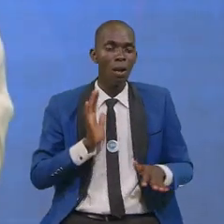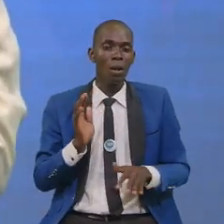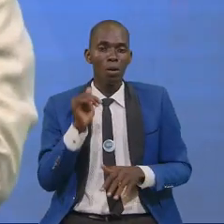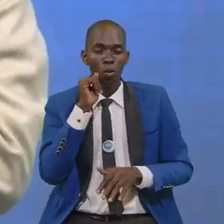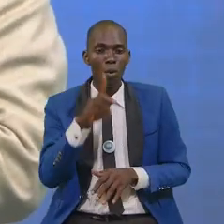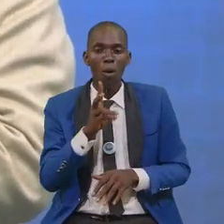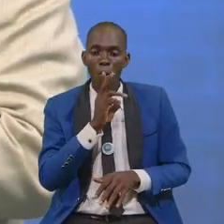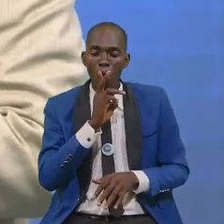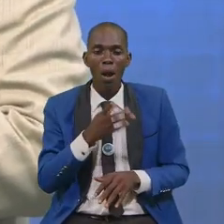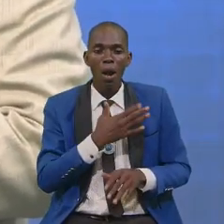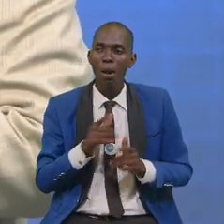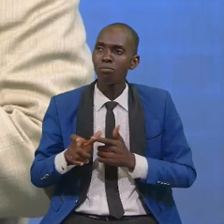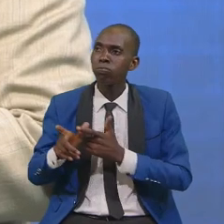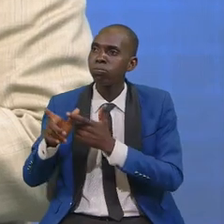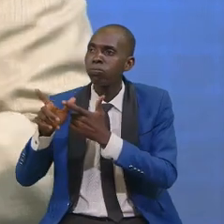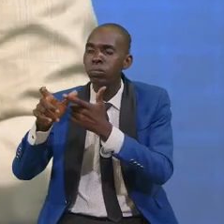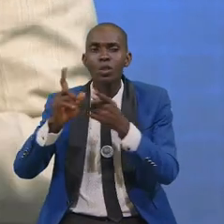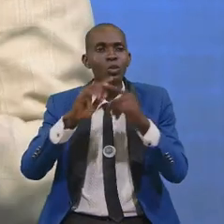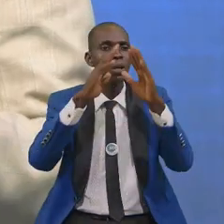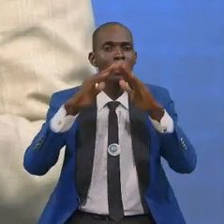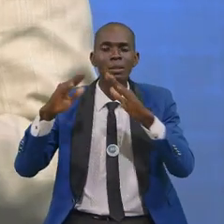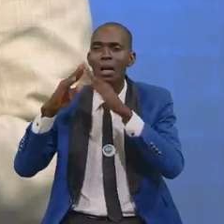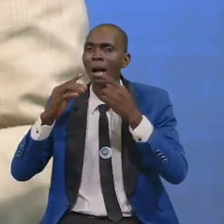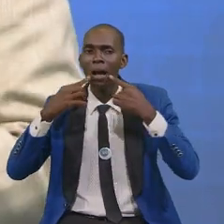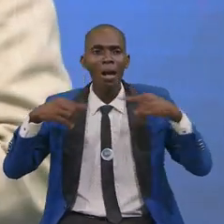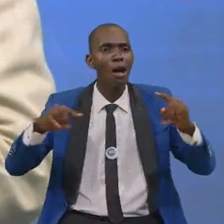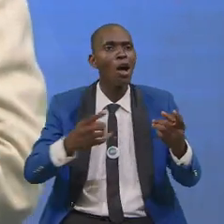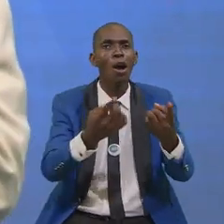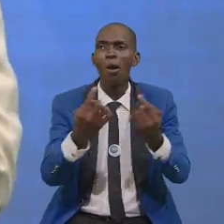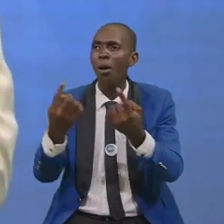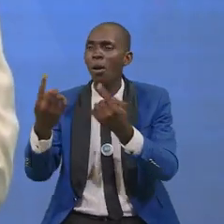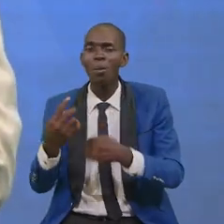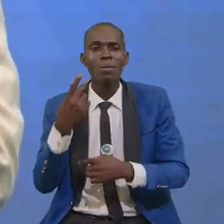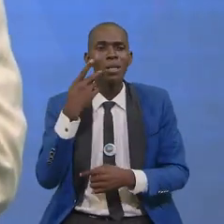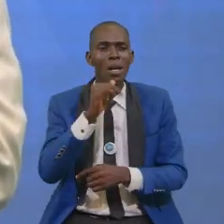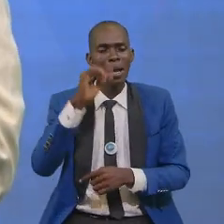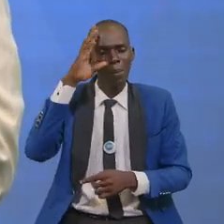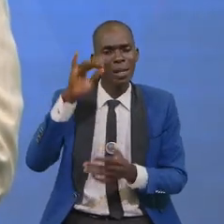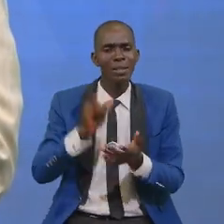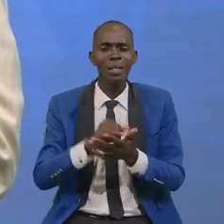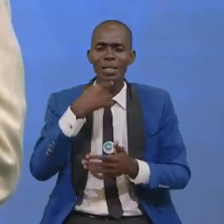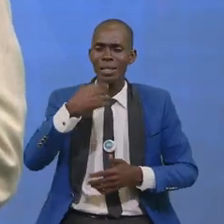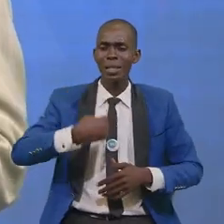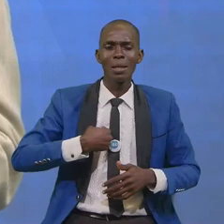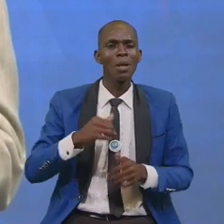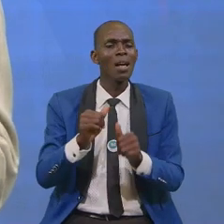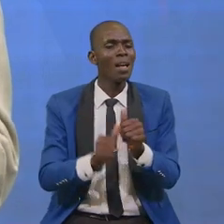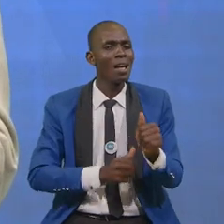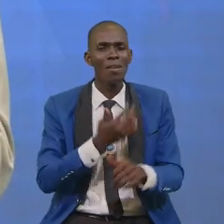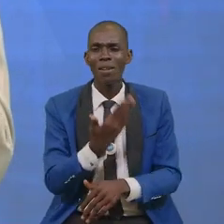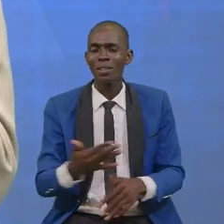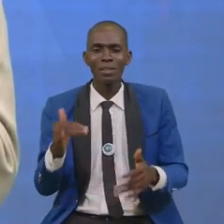the town and said, come, see man that told me everything that I